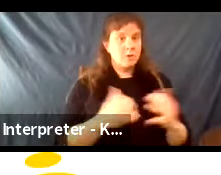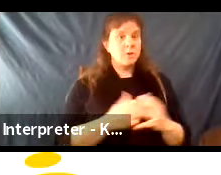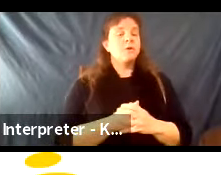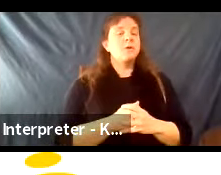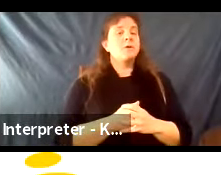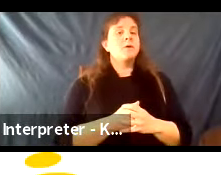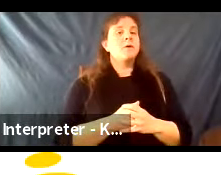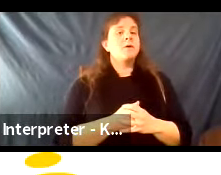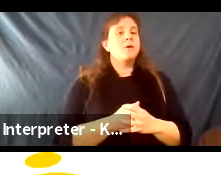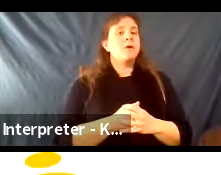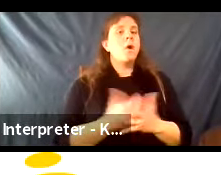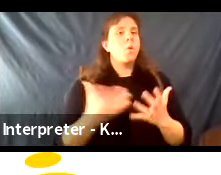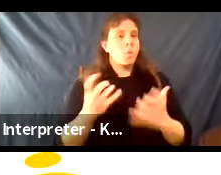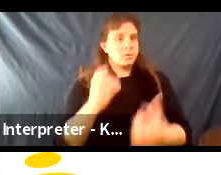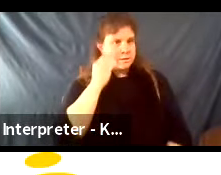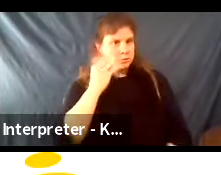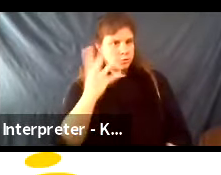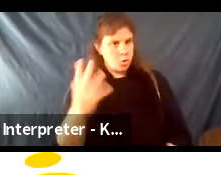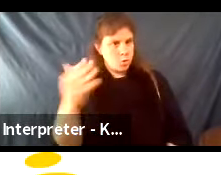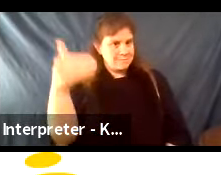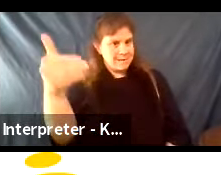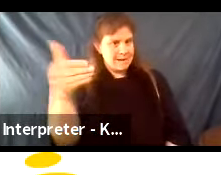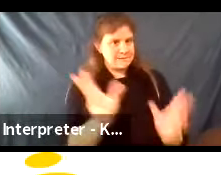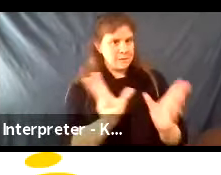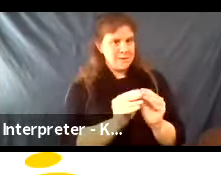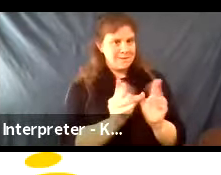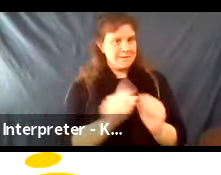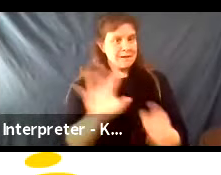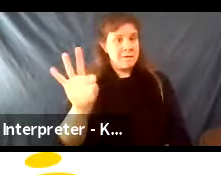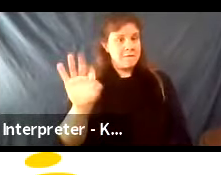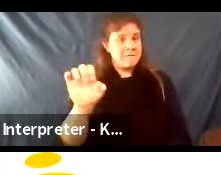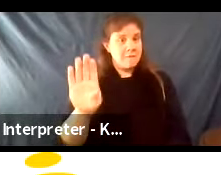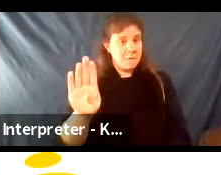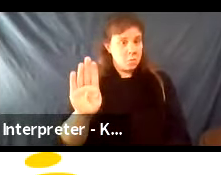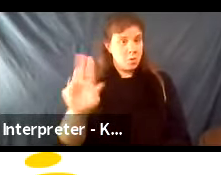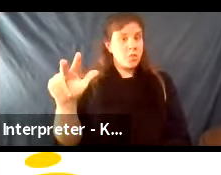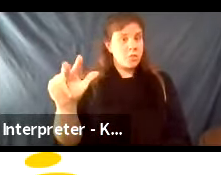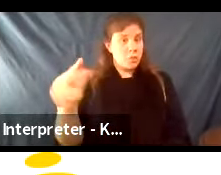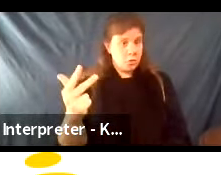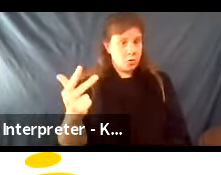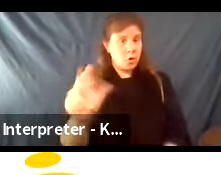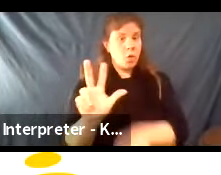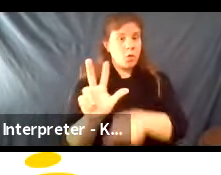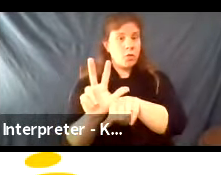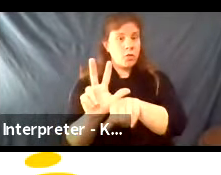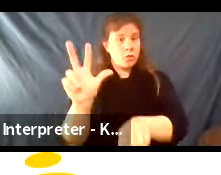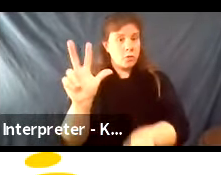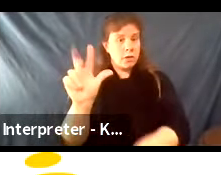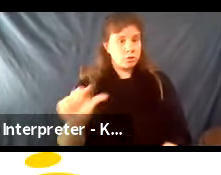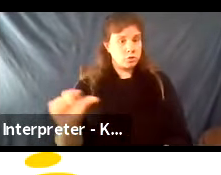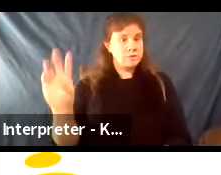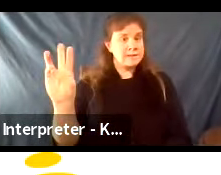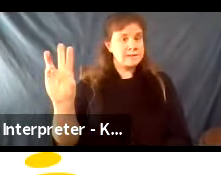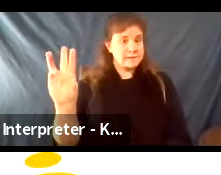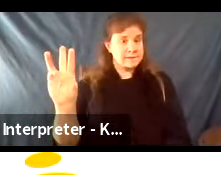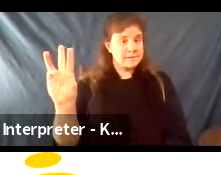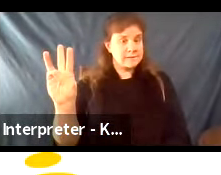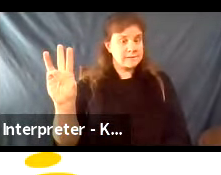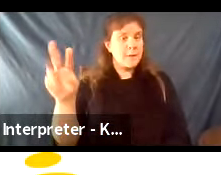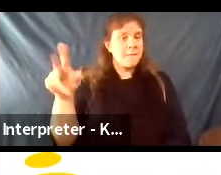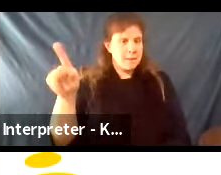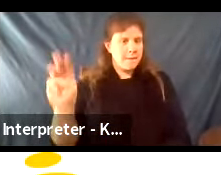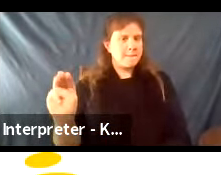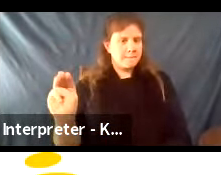our next meeting will be on February 3rd from 3 to 6 p.m. And